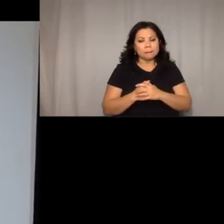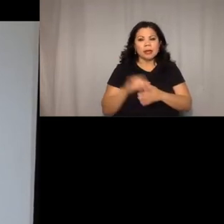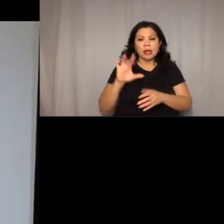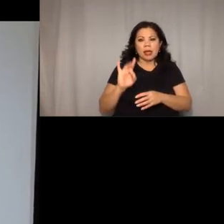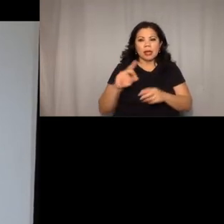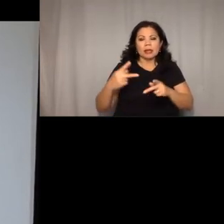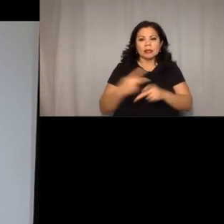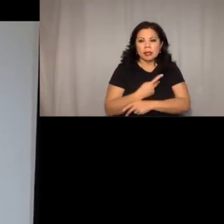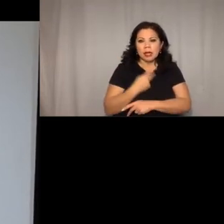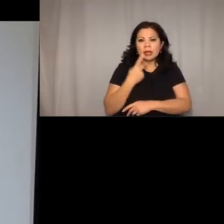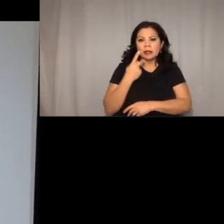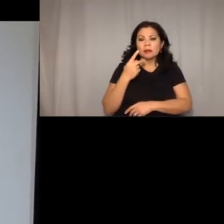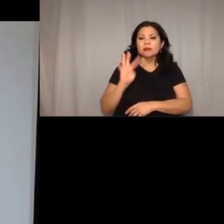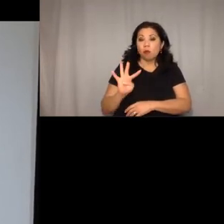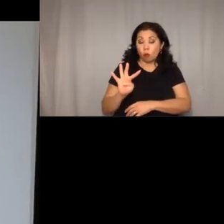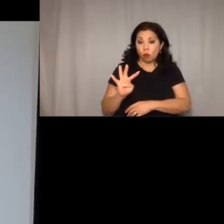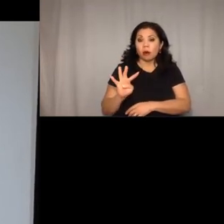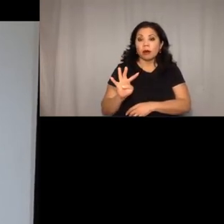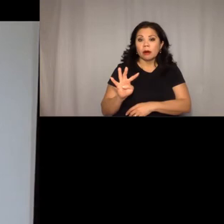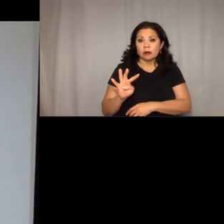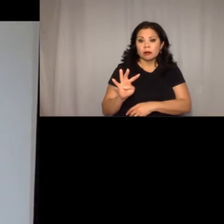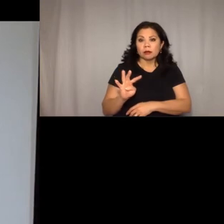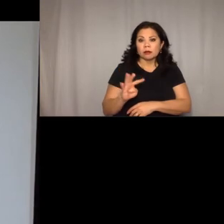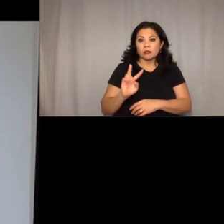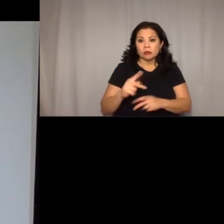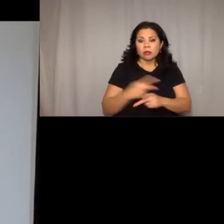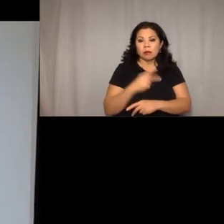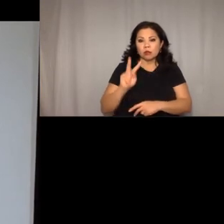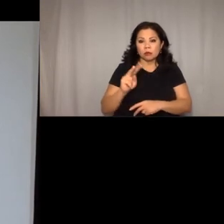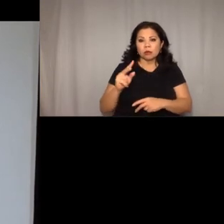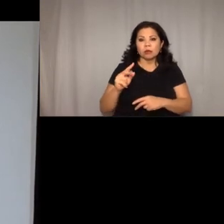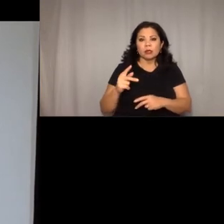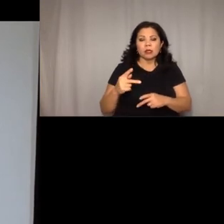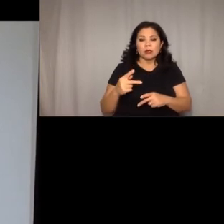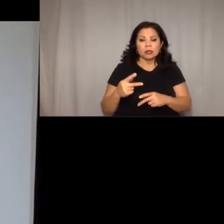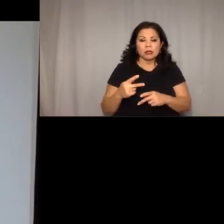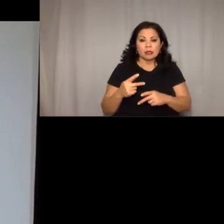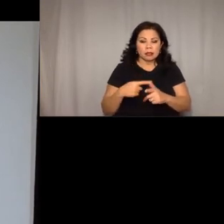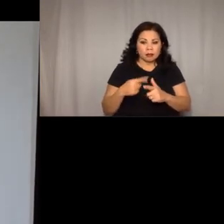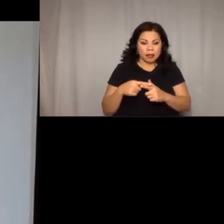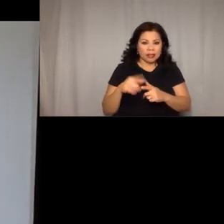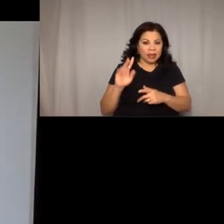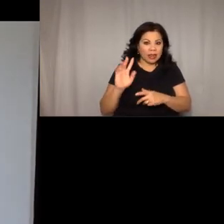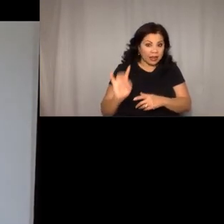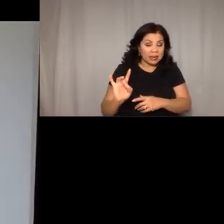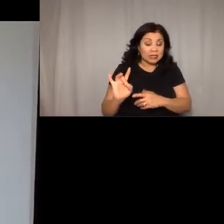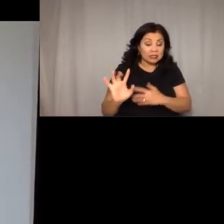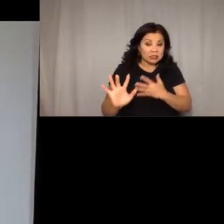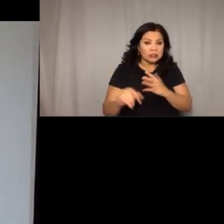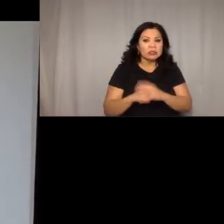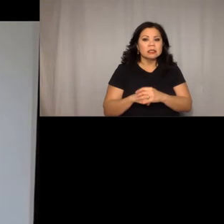8 times 4. So 2 times 2, and then 8.